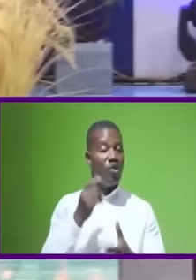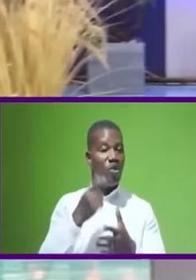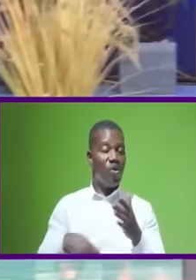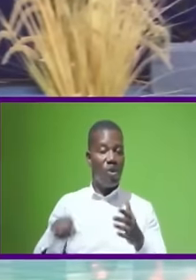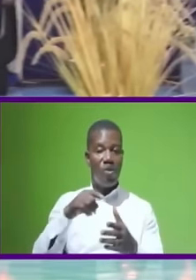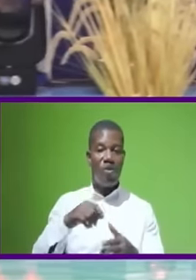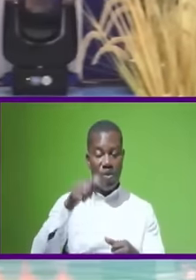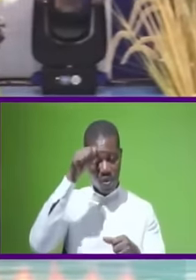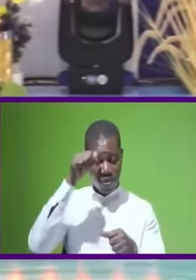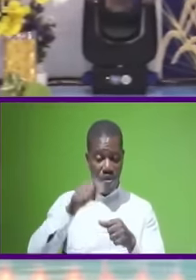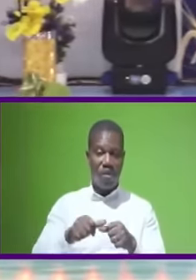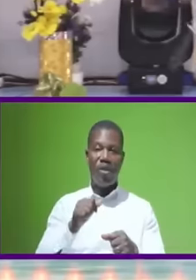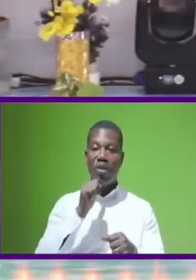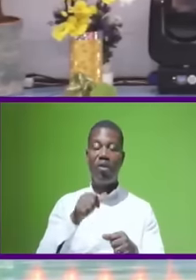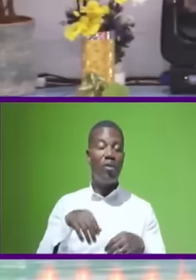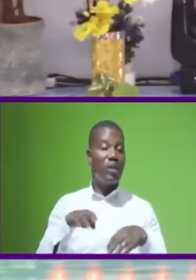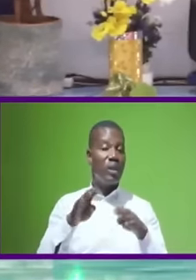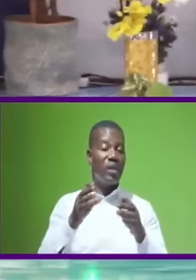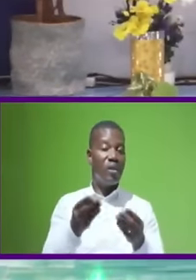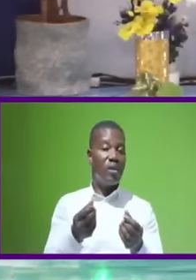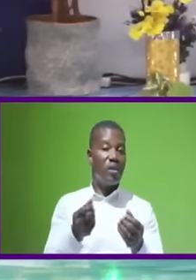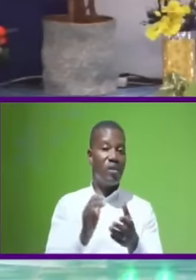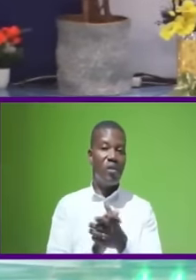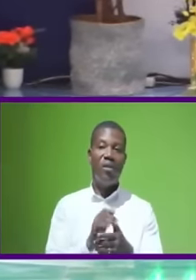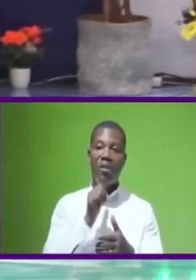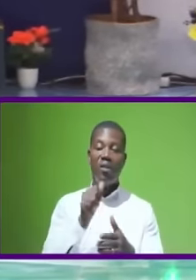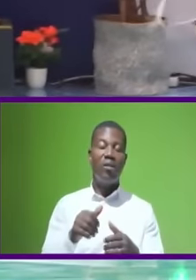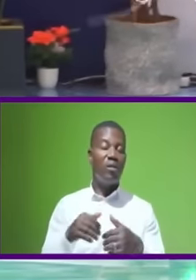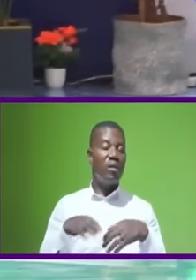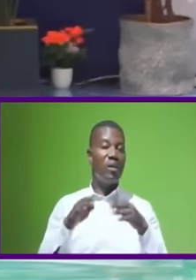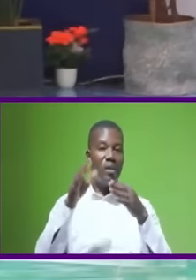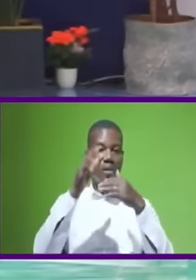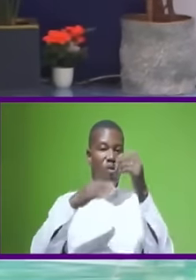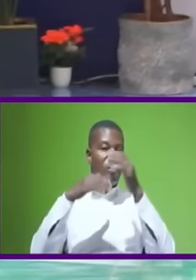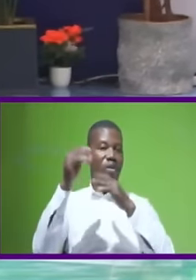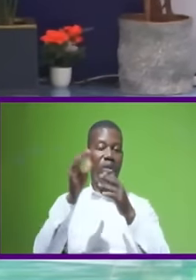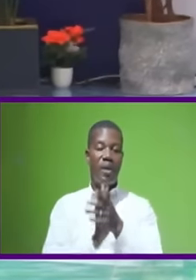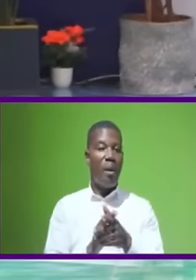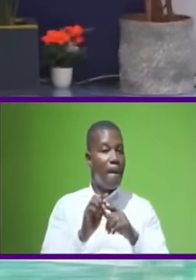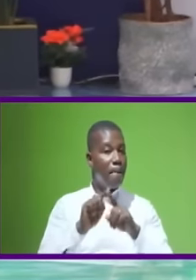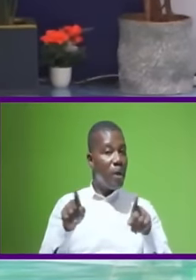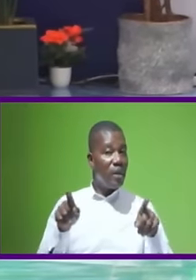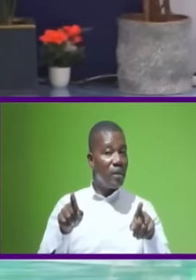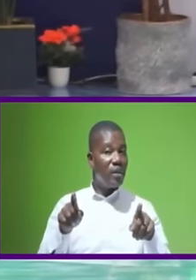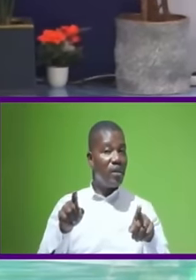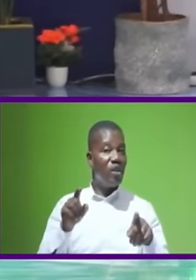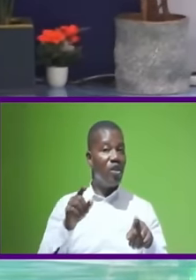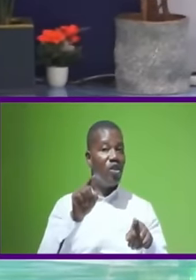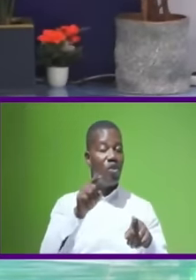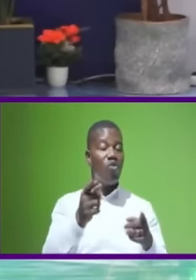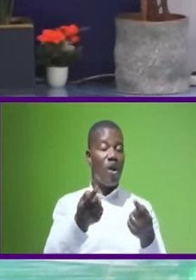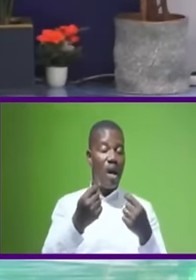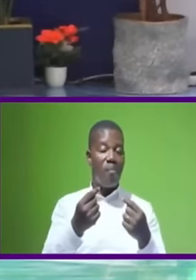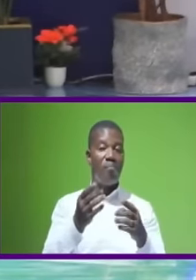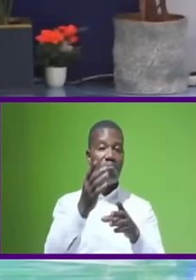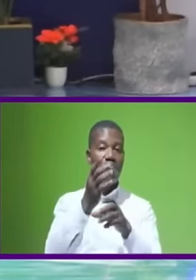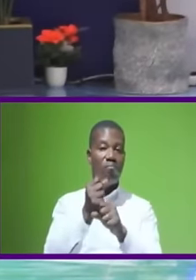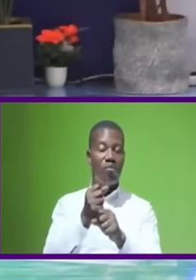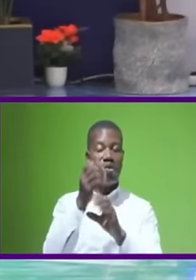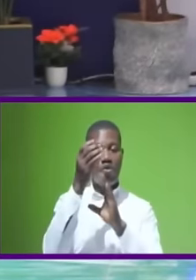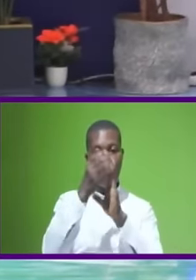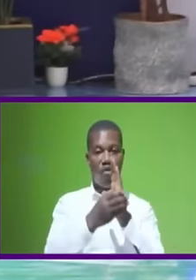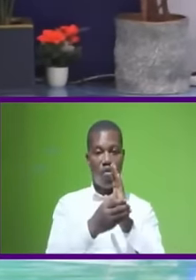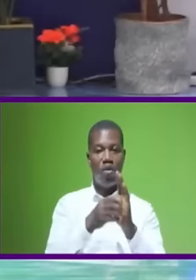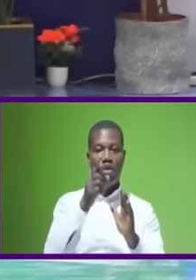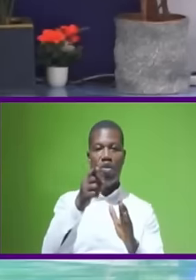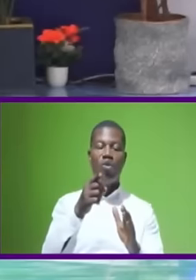say, one tongue was assassin, one tongue would die. And so swa what be picked from what bra